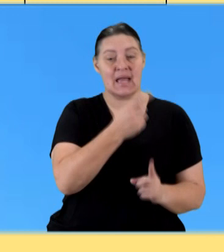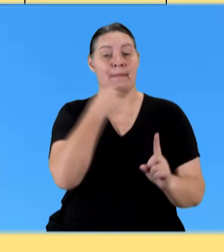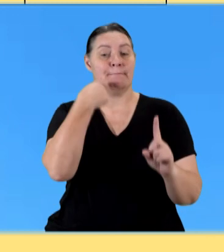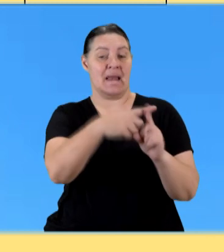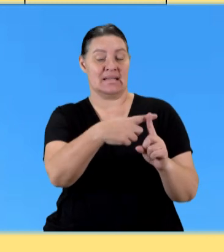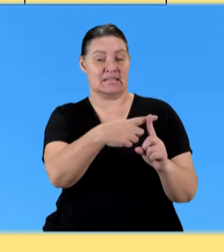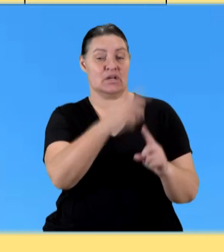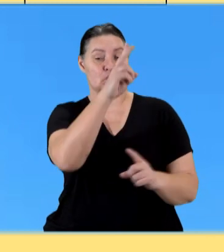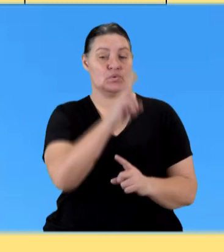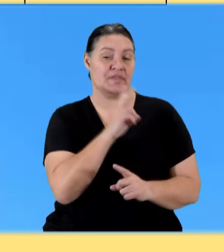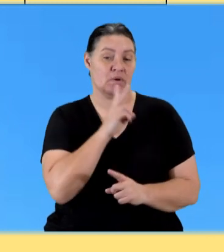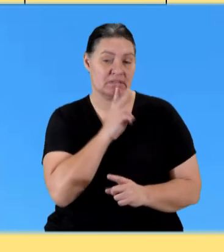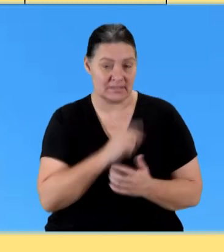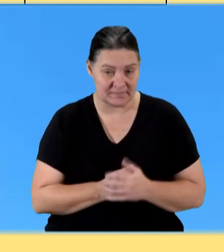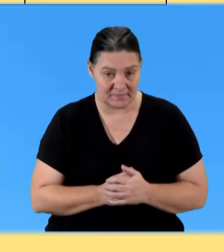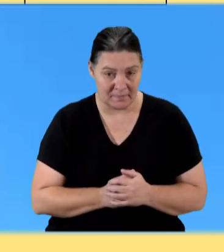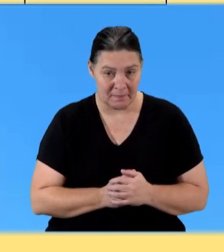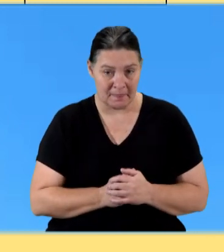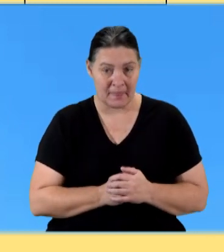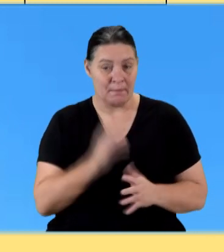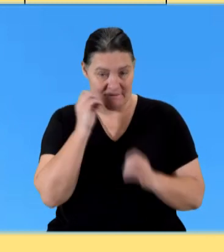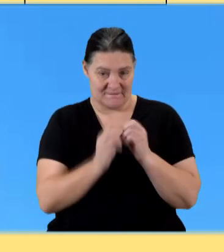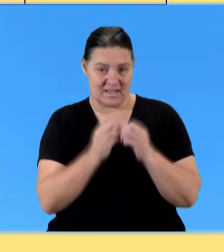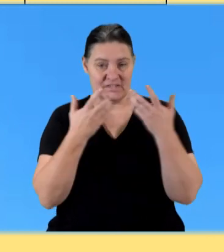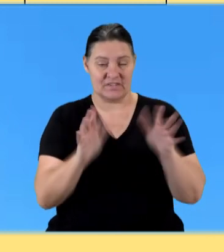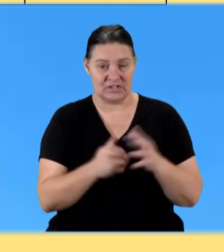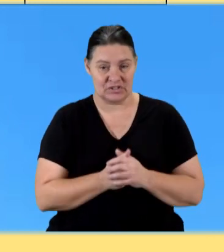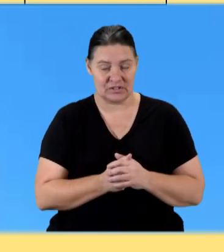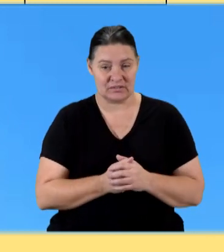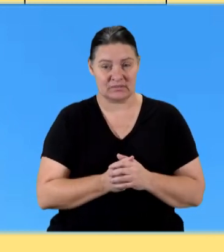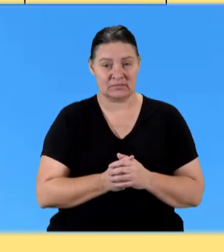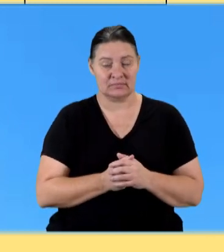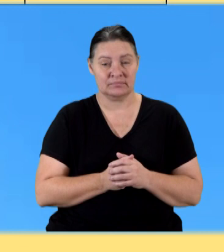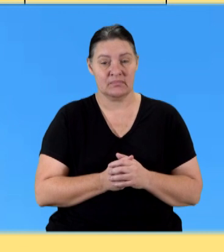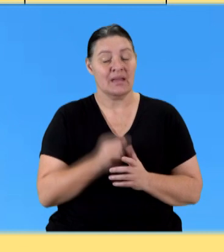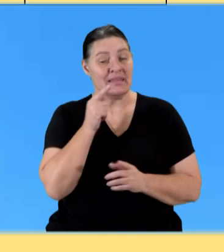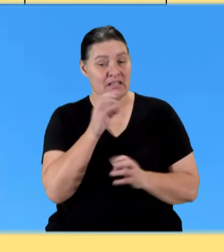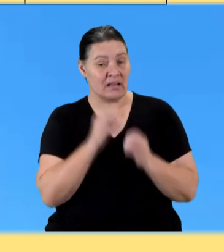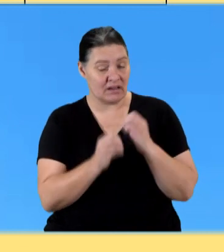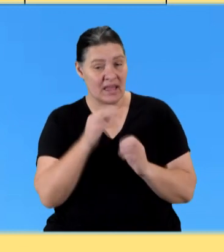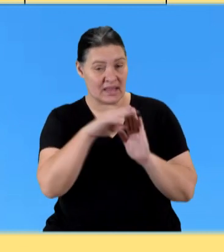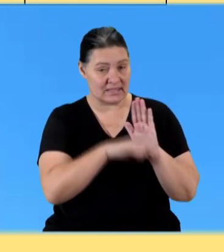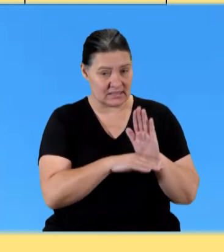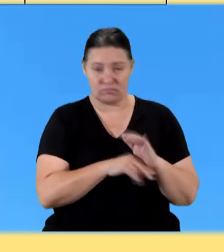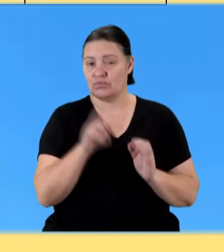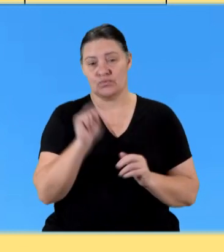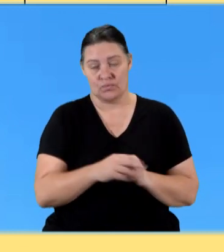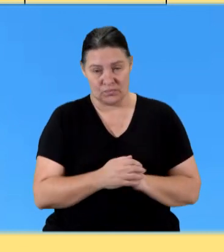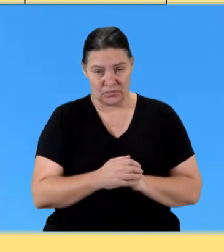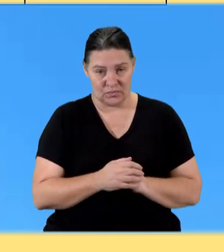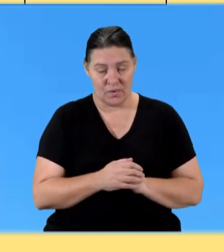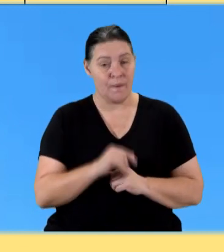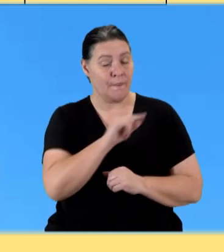say plus 2,000. I have corrected that. Will this be corrected in the list?